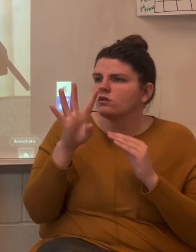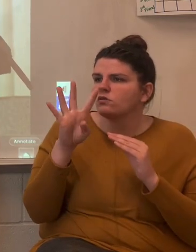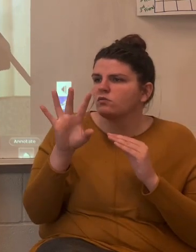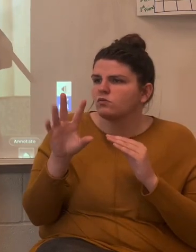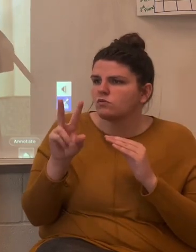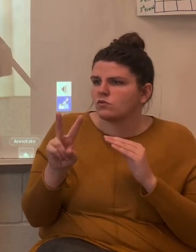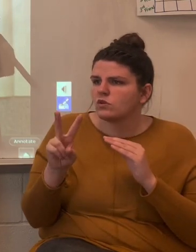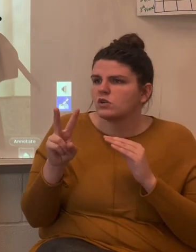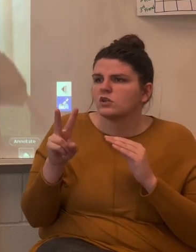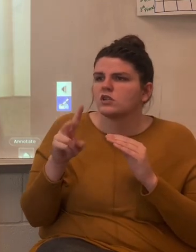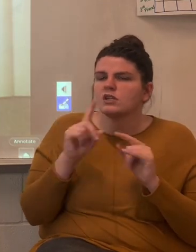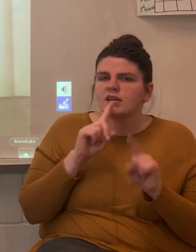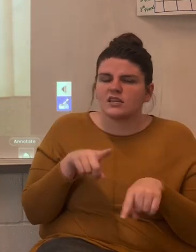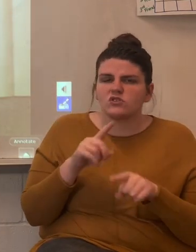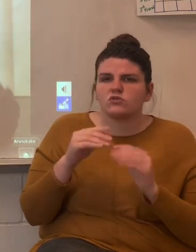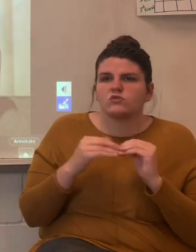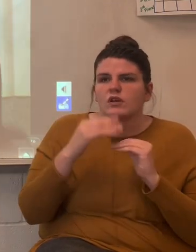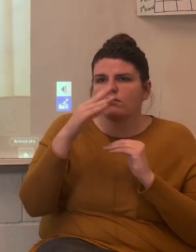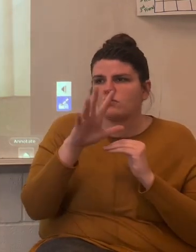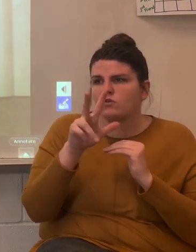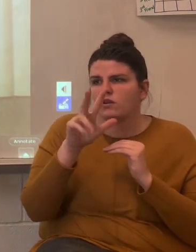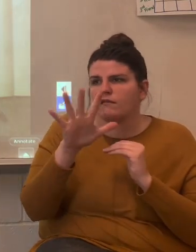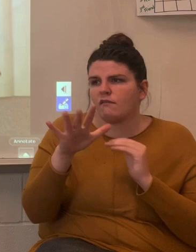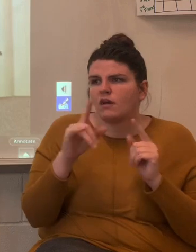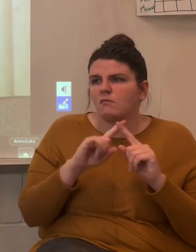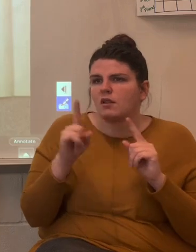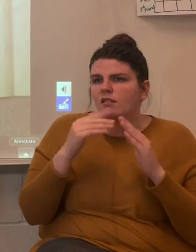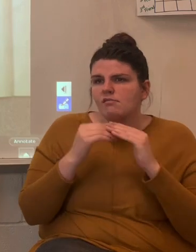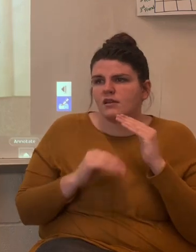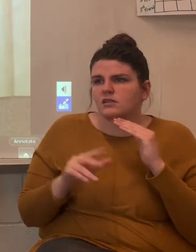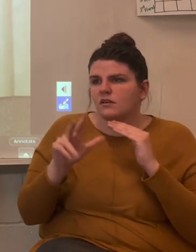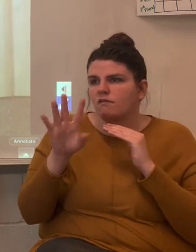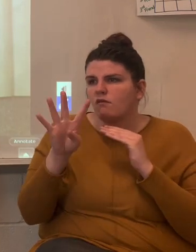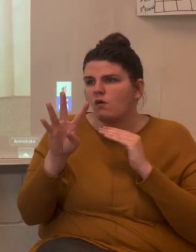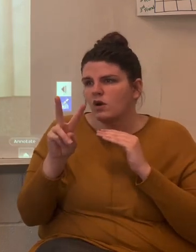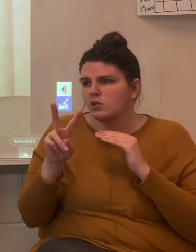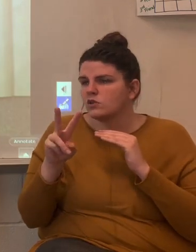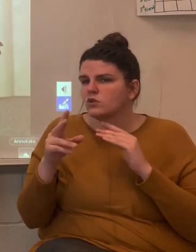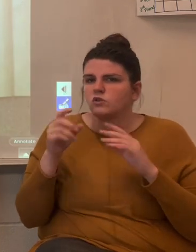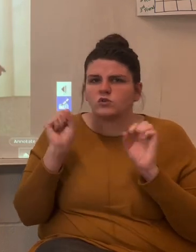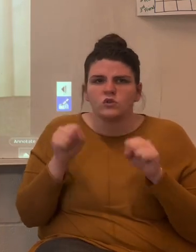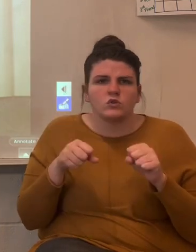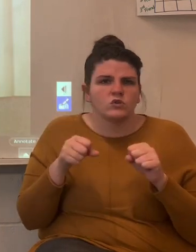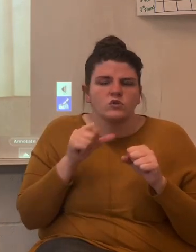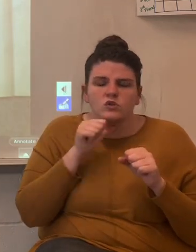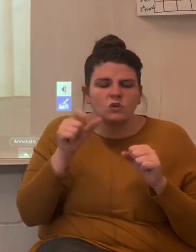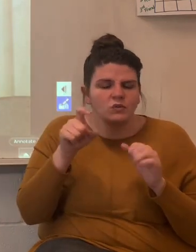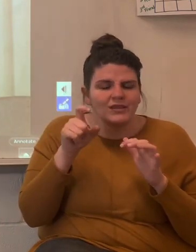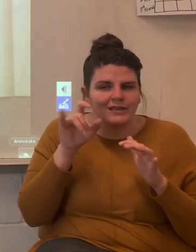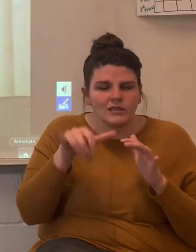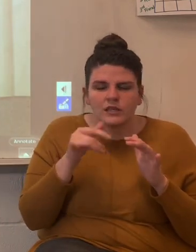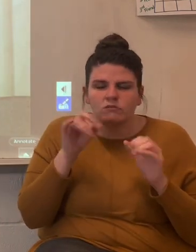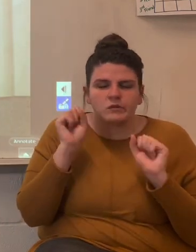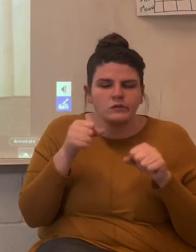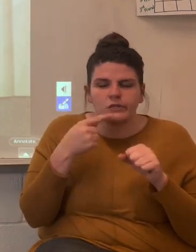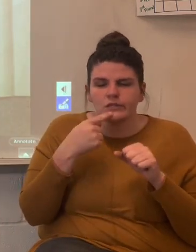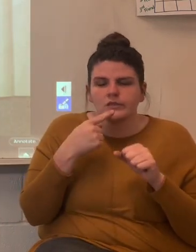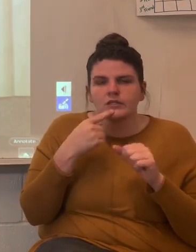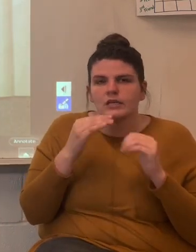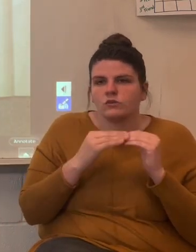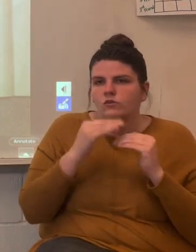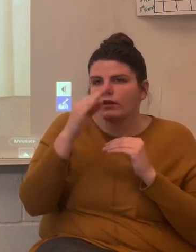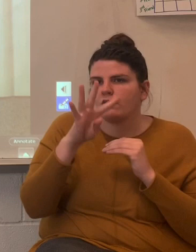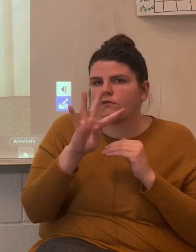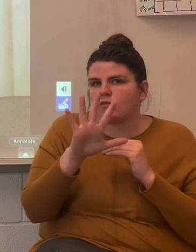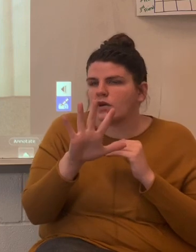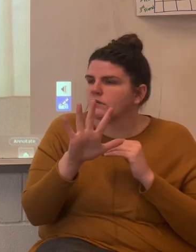less than 42. Now you don't have to know that. You could just have greater than 45, okay? It has to be greater than,